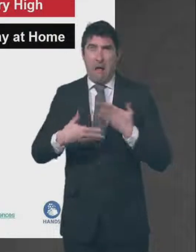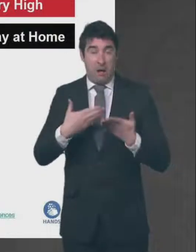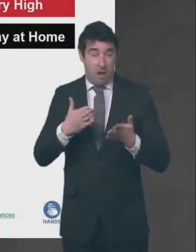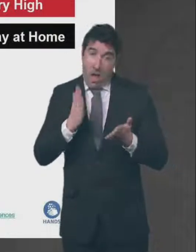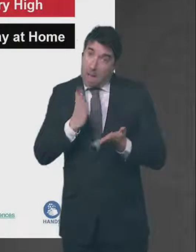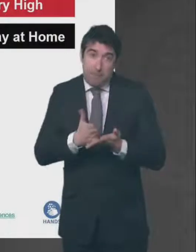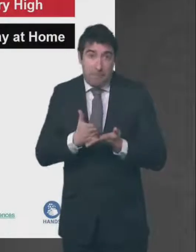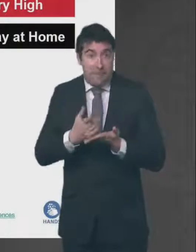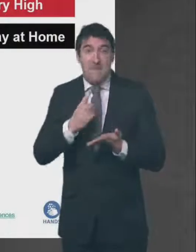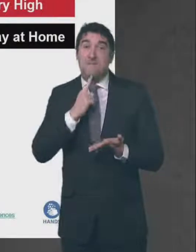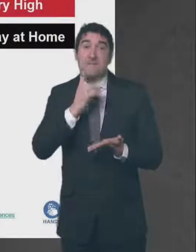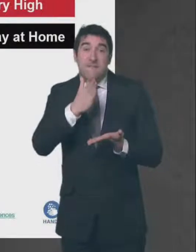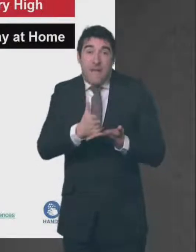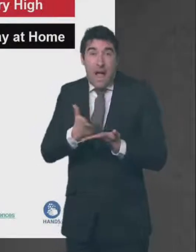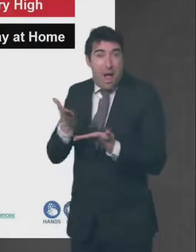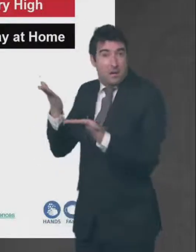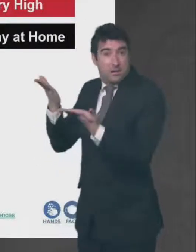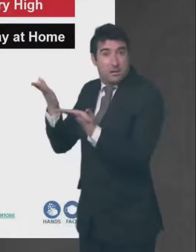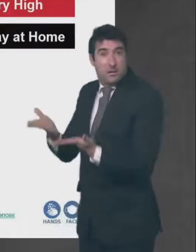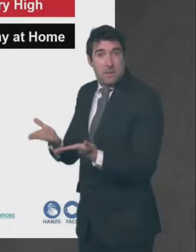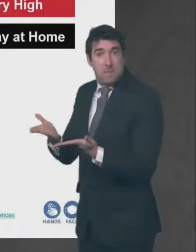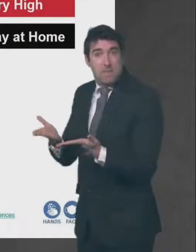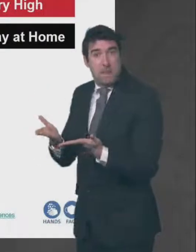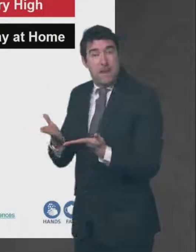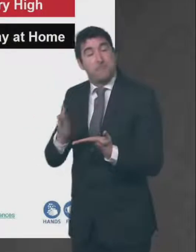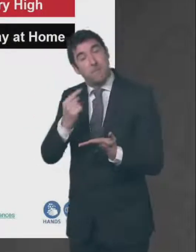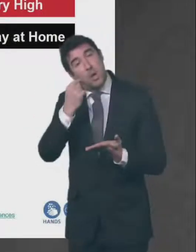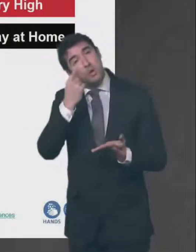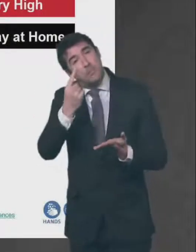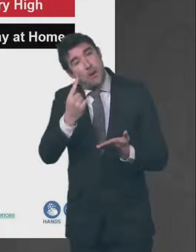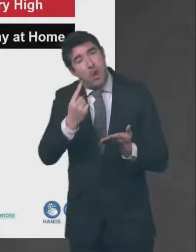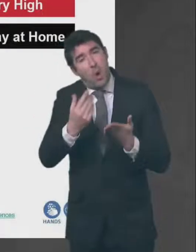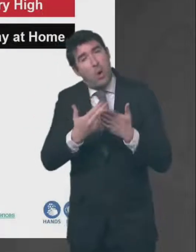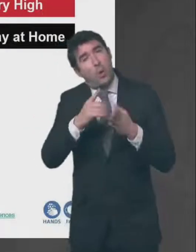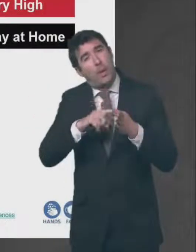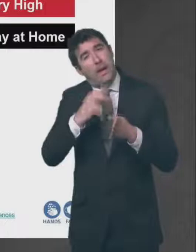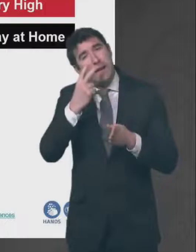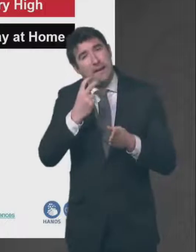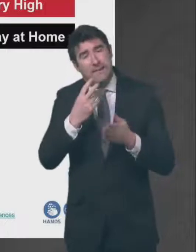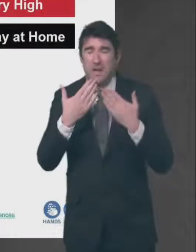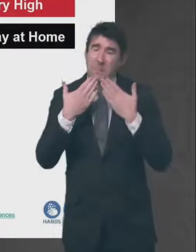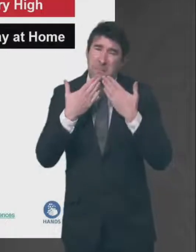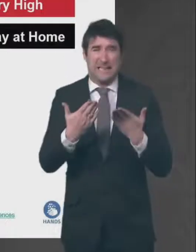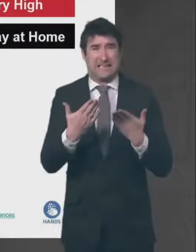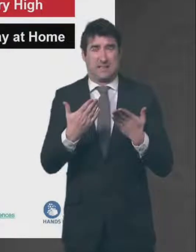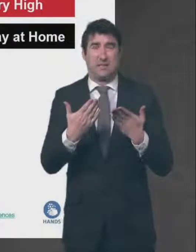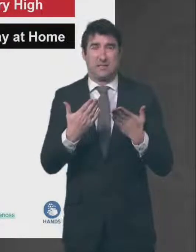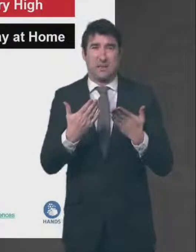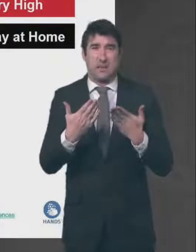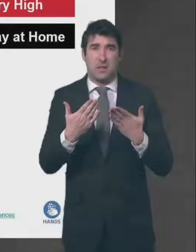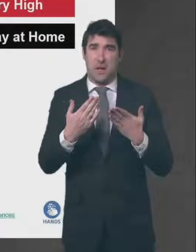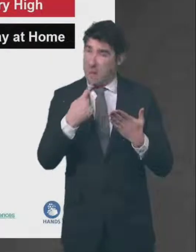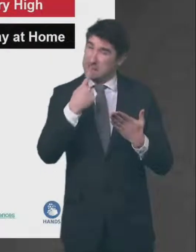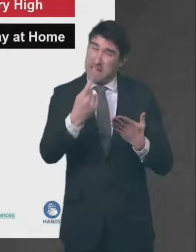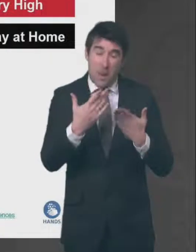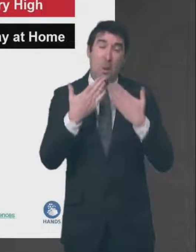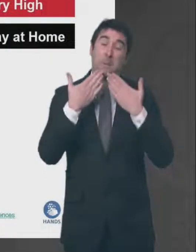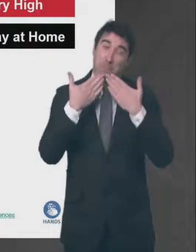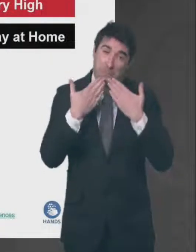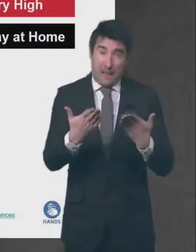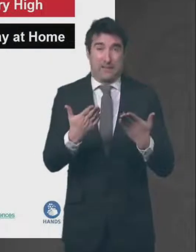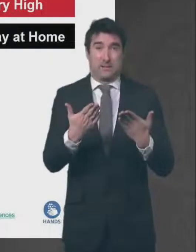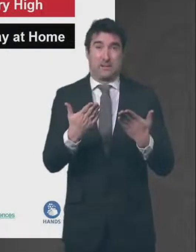have just got to play your part now in bringing us back from this very